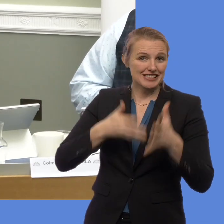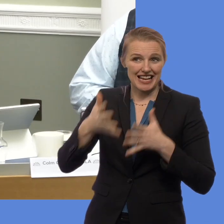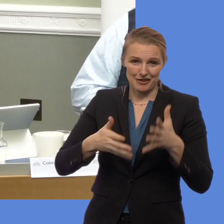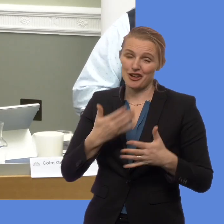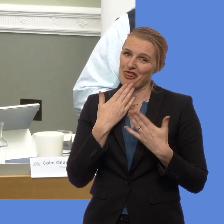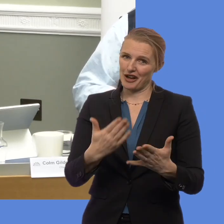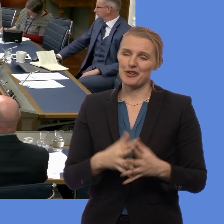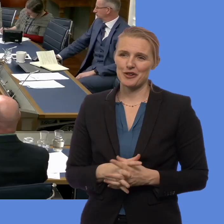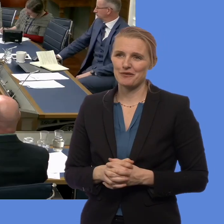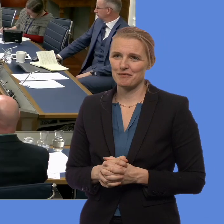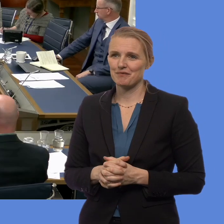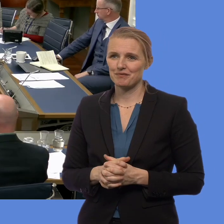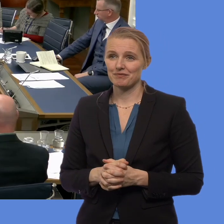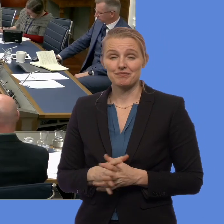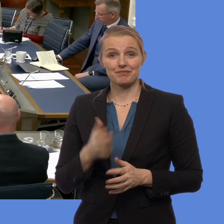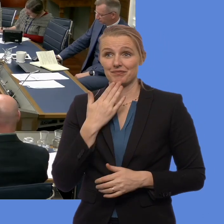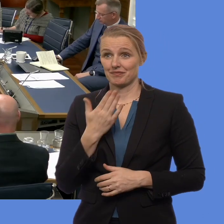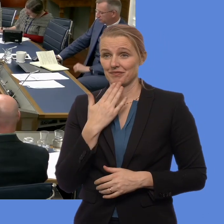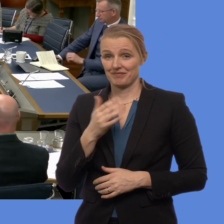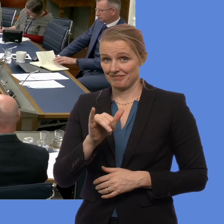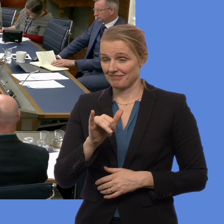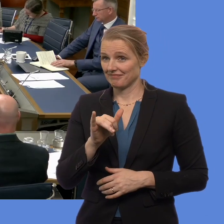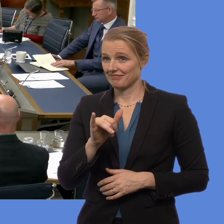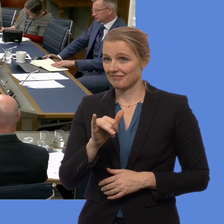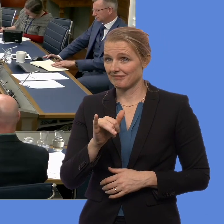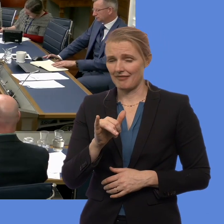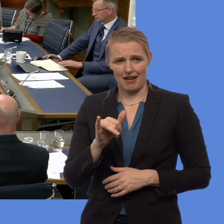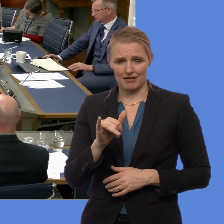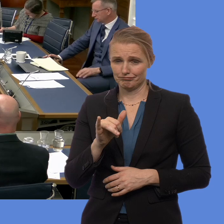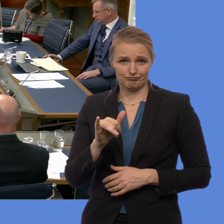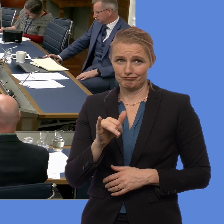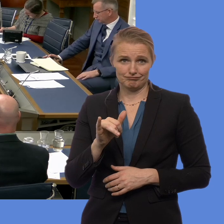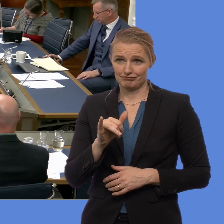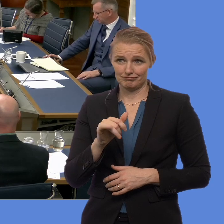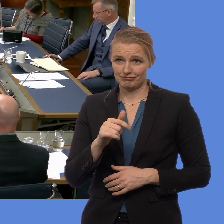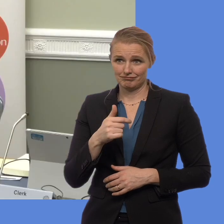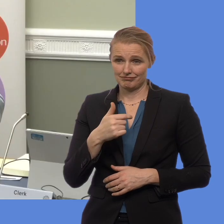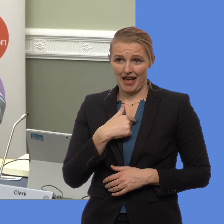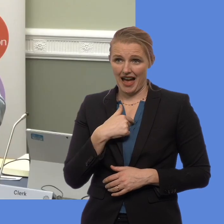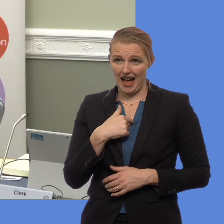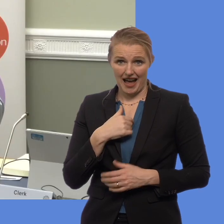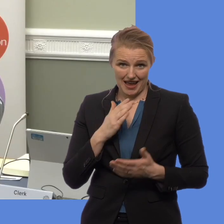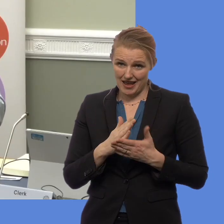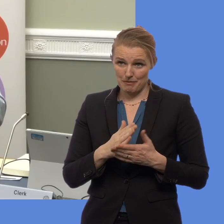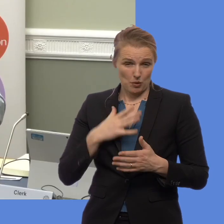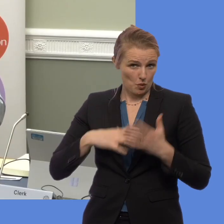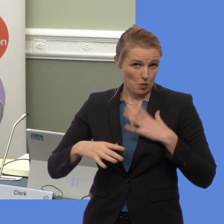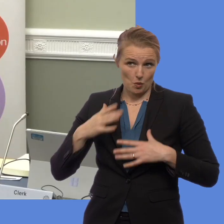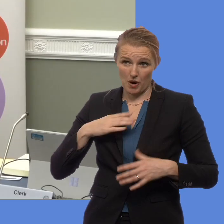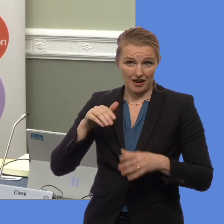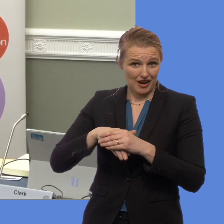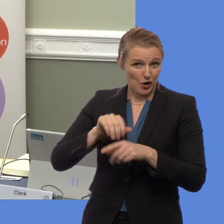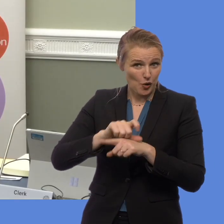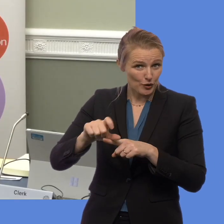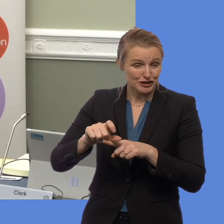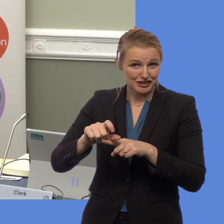Thank you, Chair. Thank you. Yeah, and many years ago, or since many years ago, I have tried several times actually to get on courses. Our own local college,